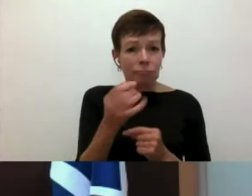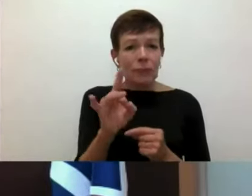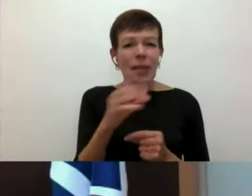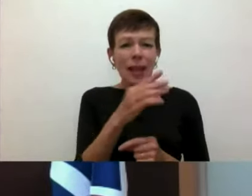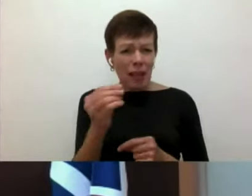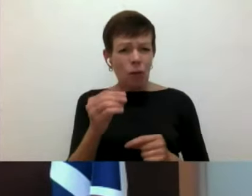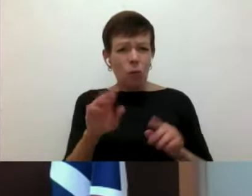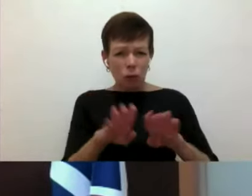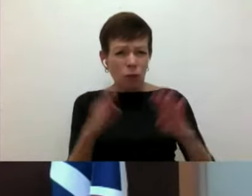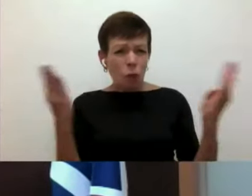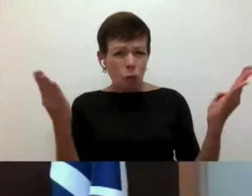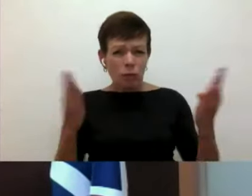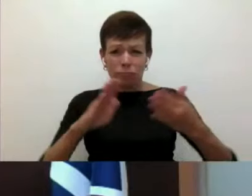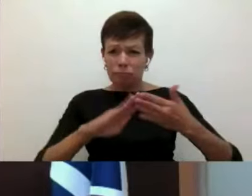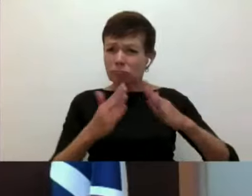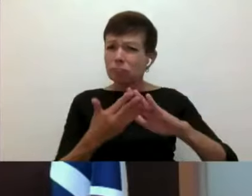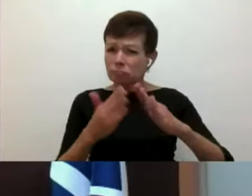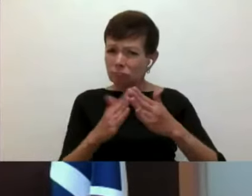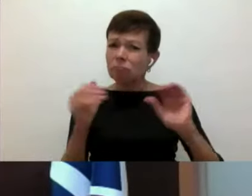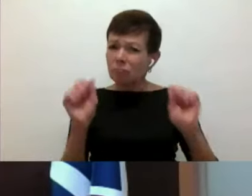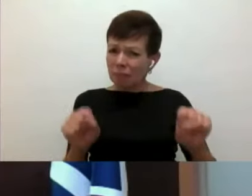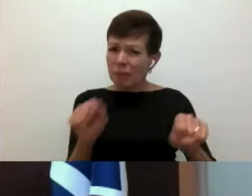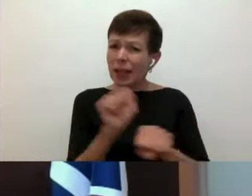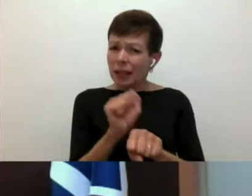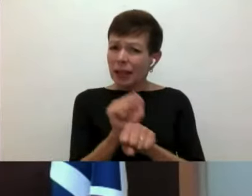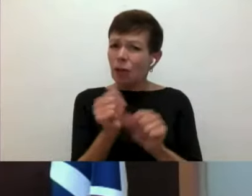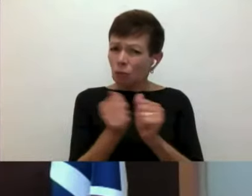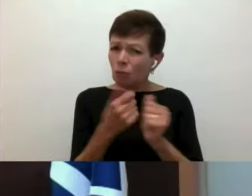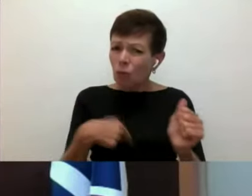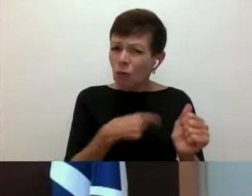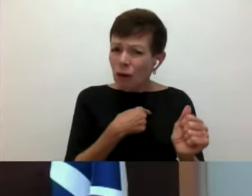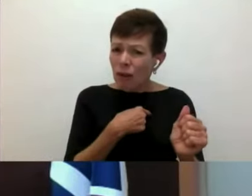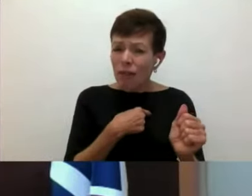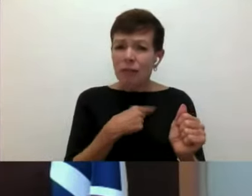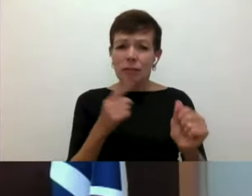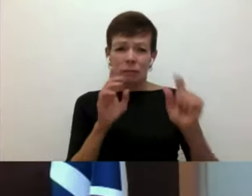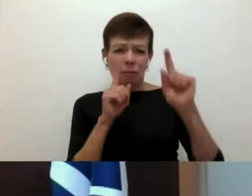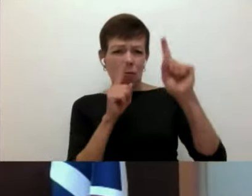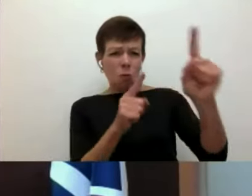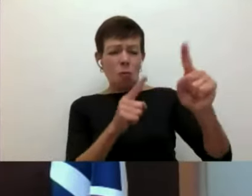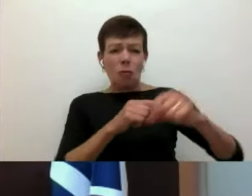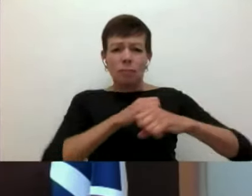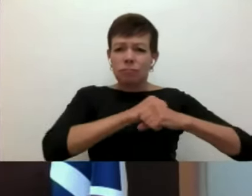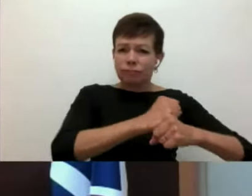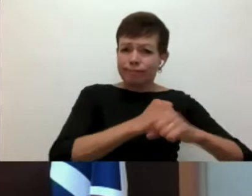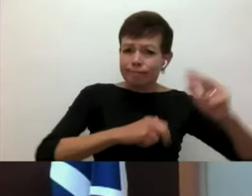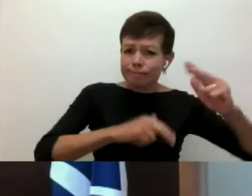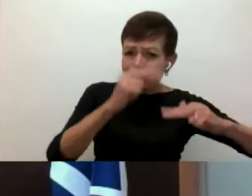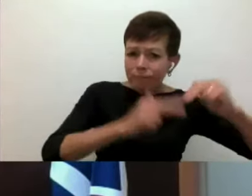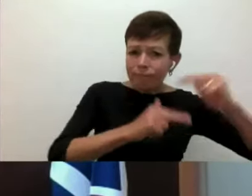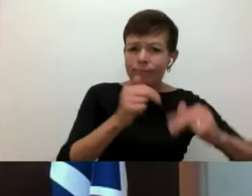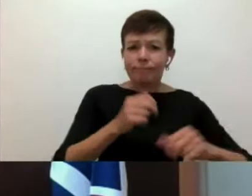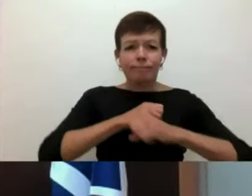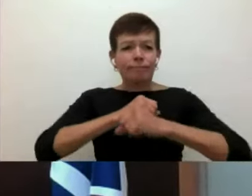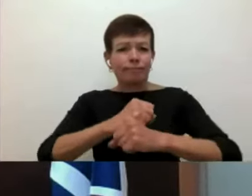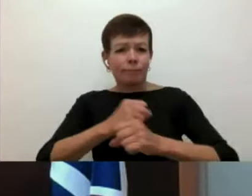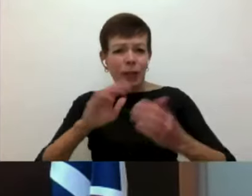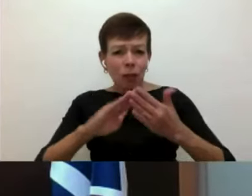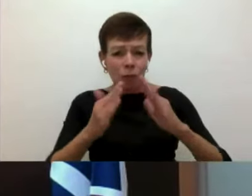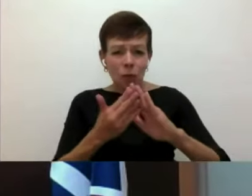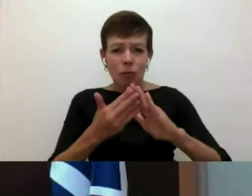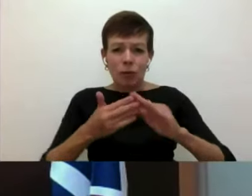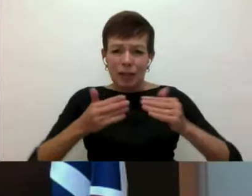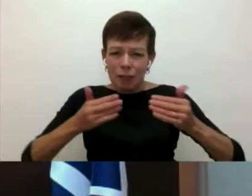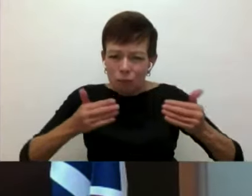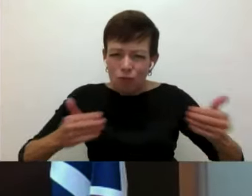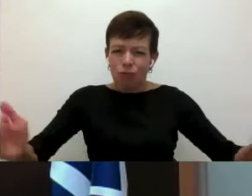communities to work with us as we work to protect communities, infrastructure, and really, you know, get that fire outside of the